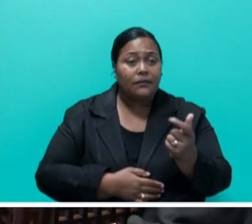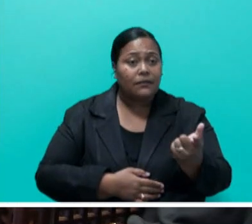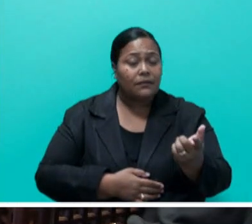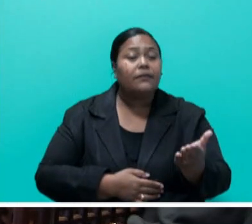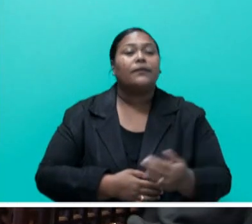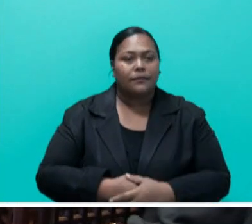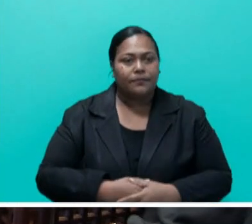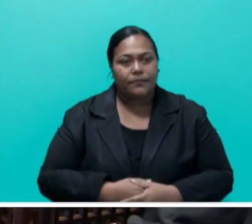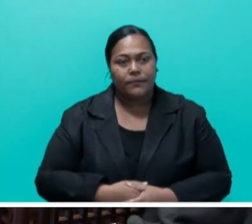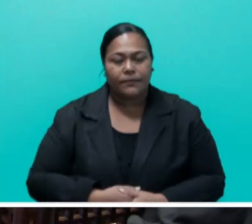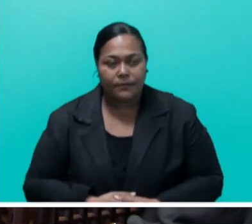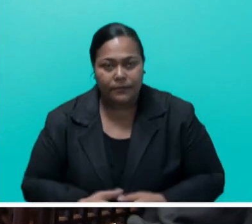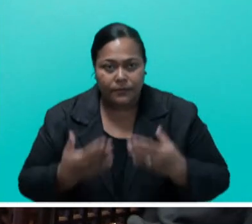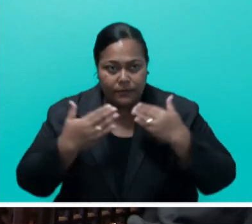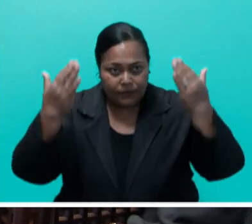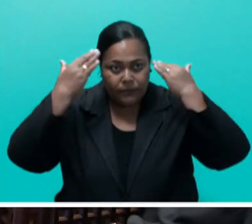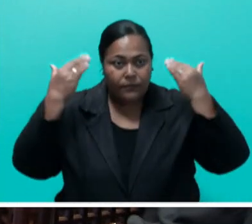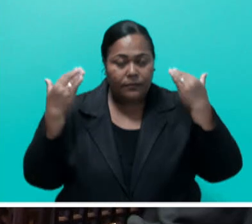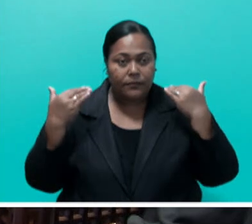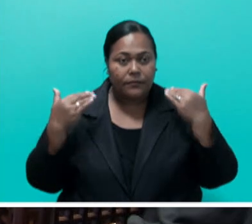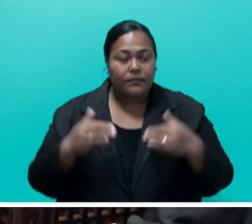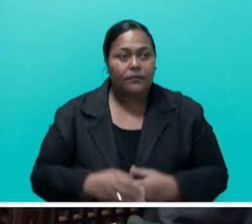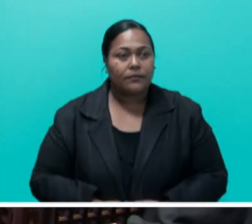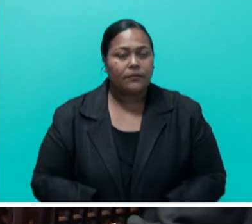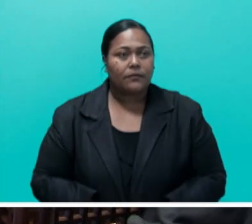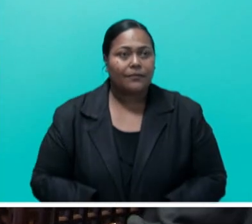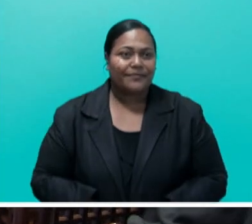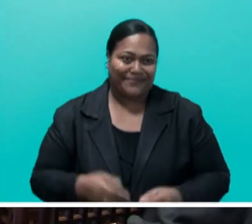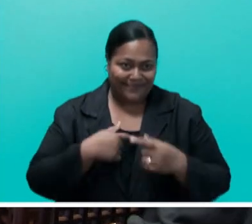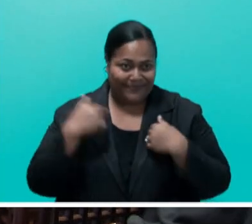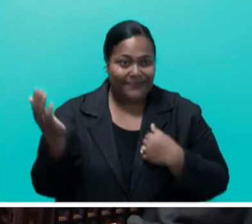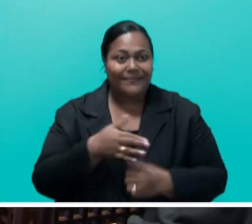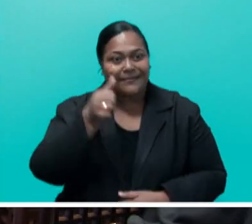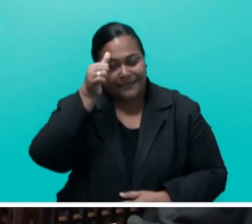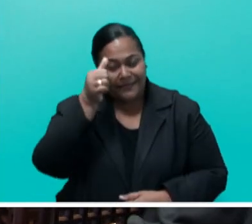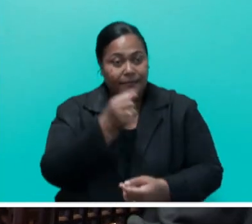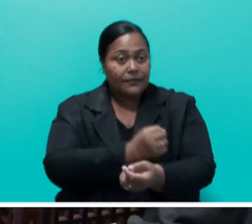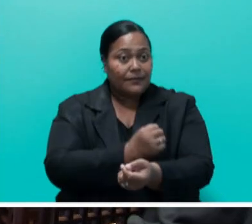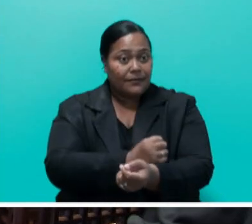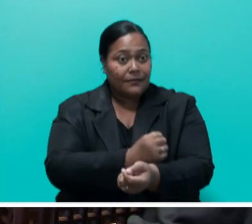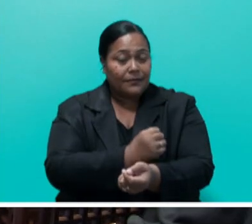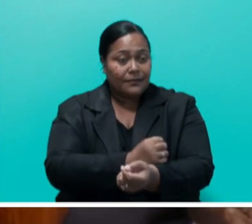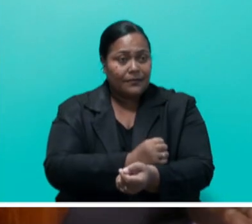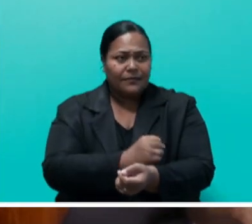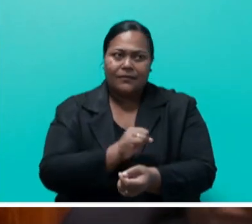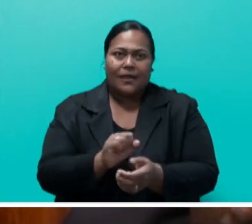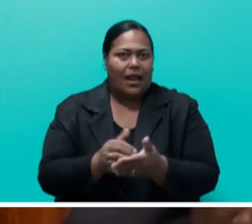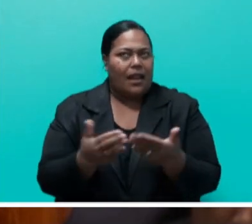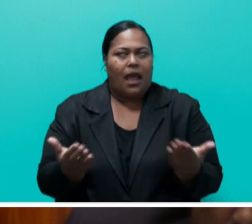you, Honorable Speaker. We all know that this drugs problem has gone to another level